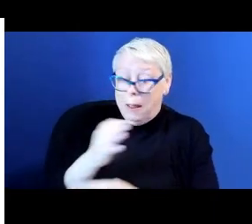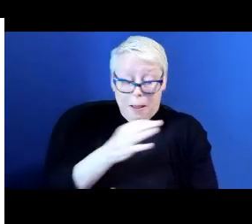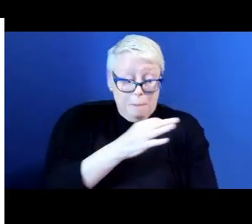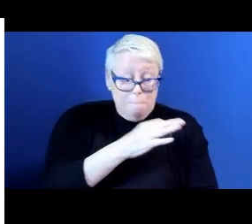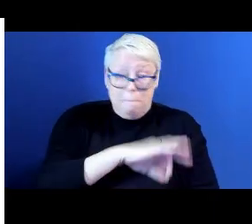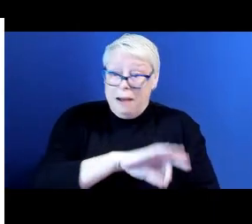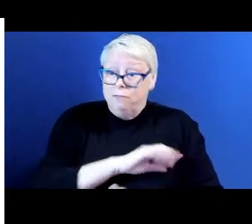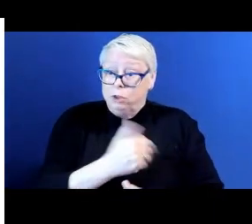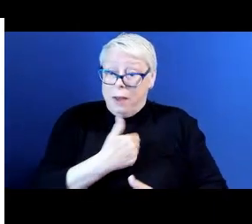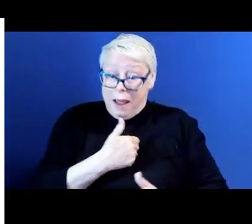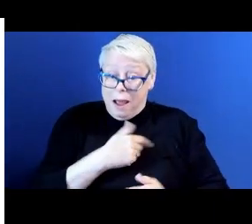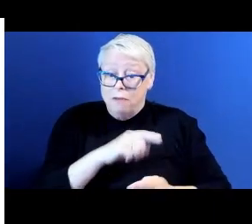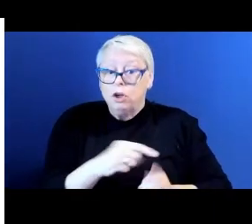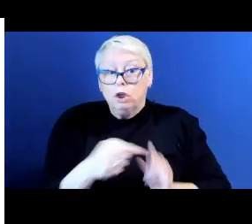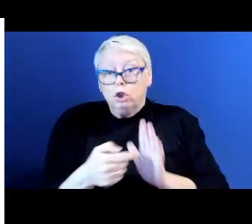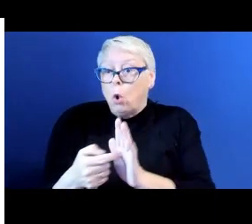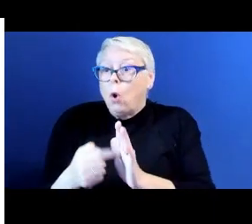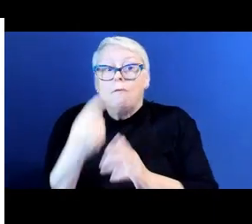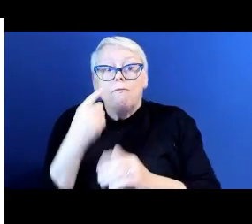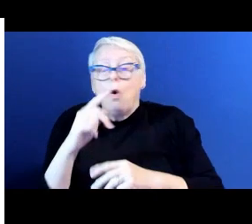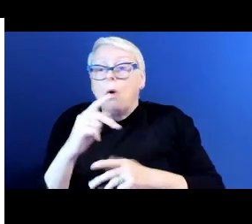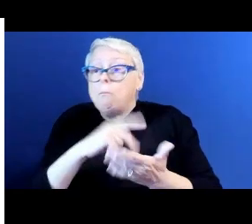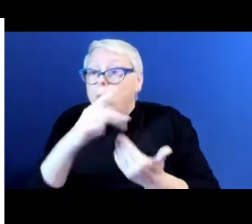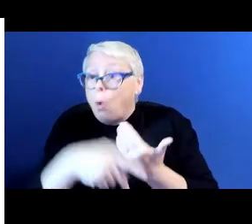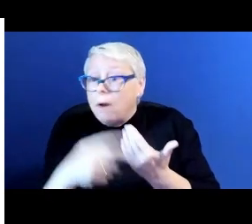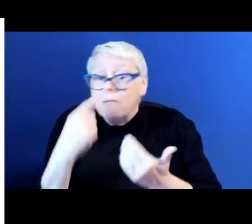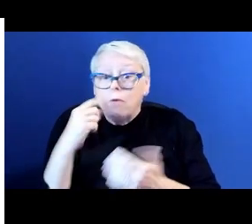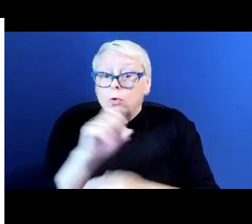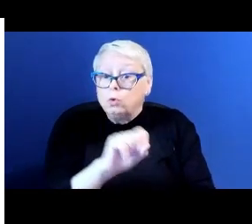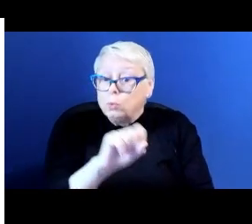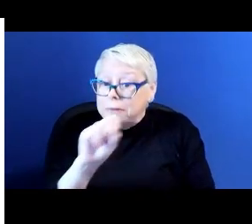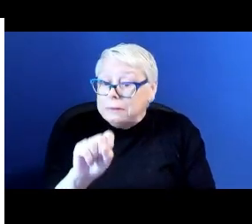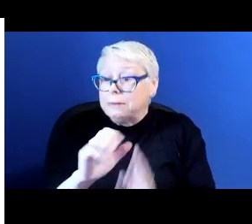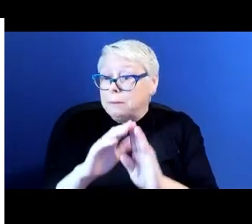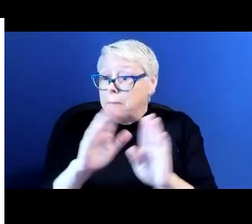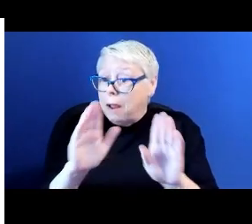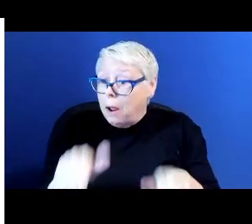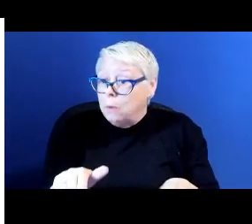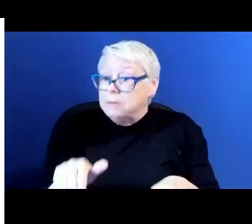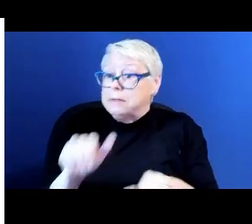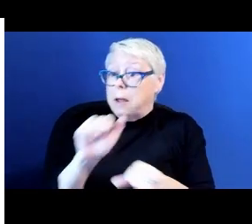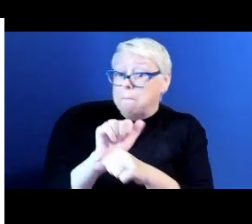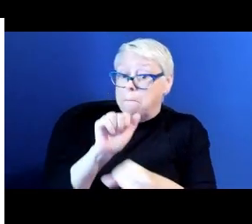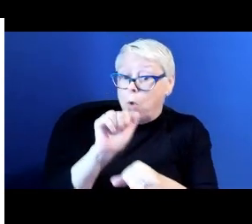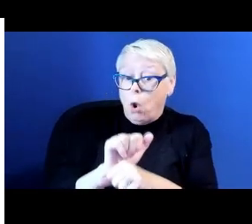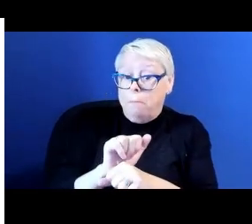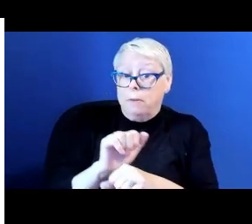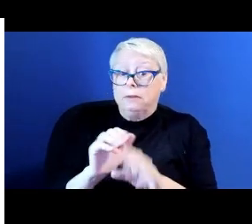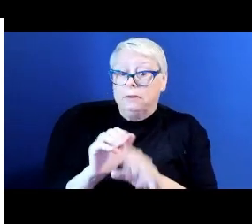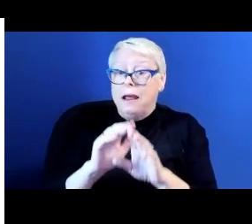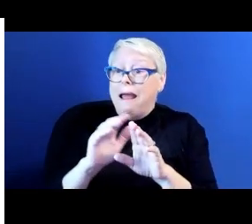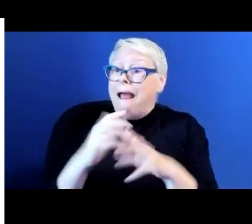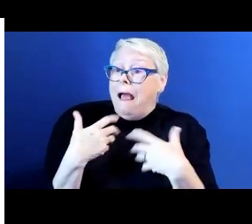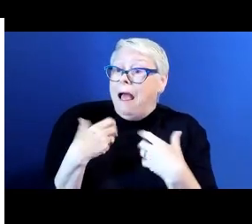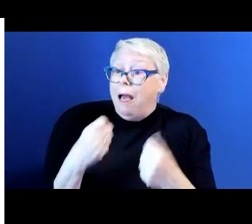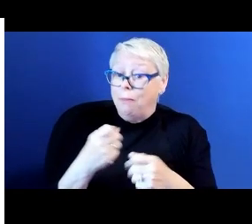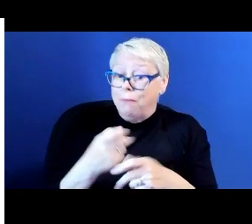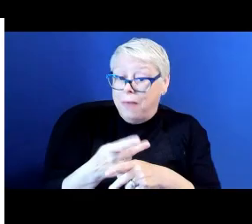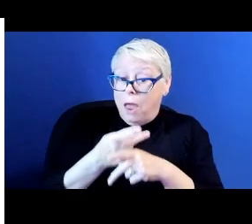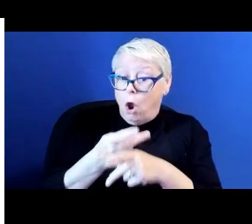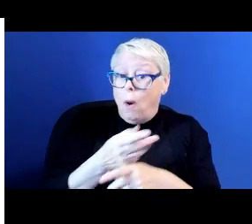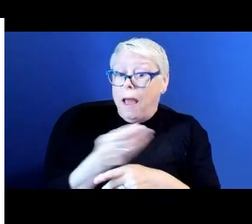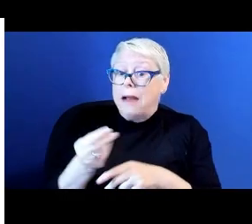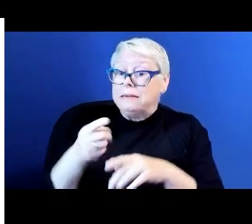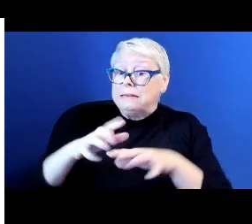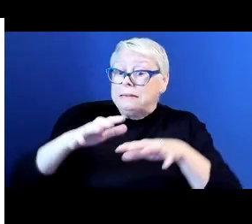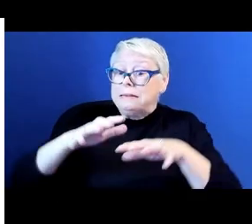programs such as social assistance, employment, housing, healthcare, and settlement, the outcomes of these